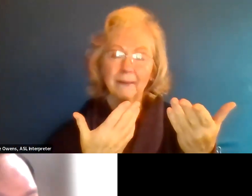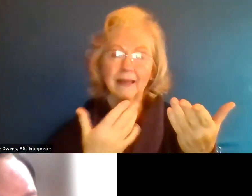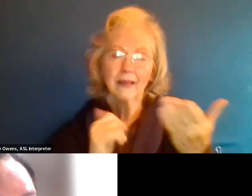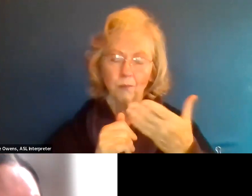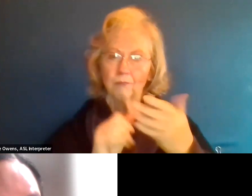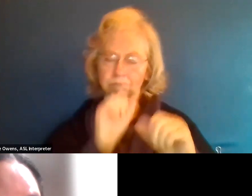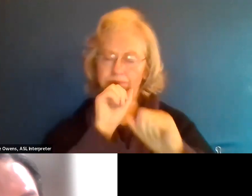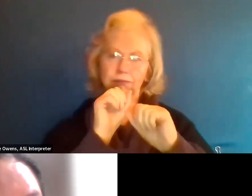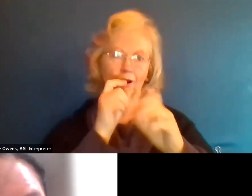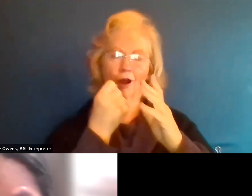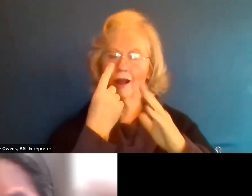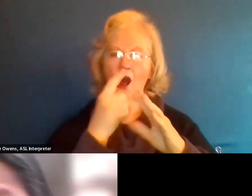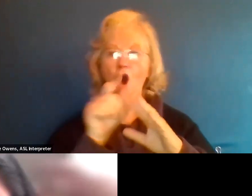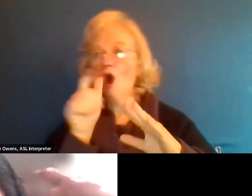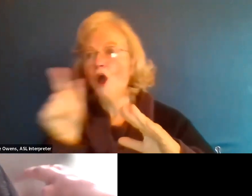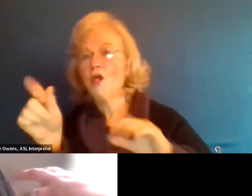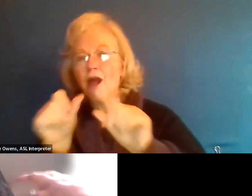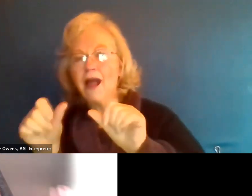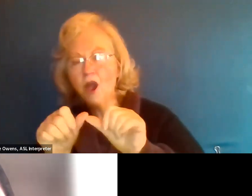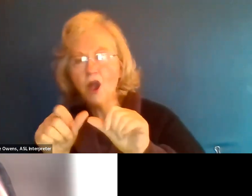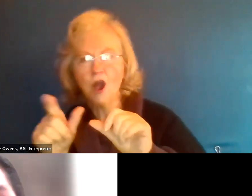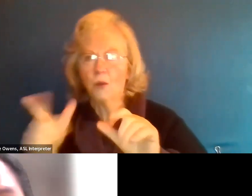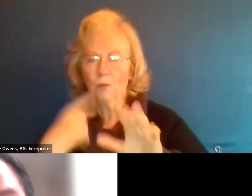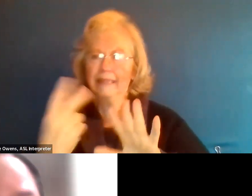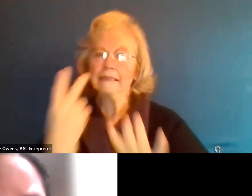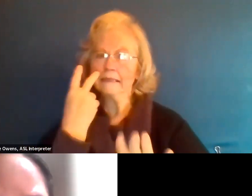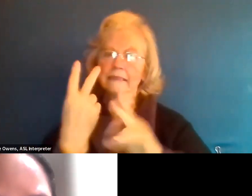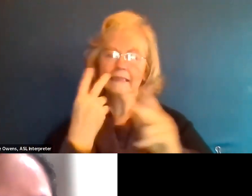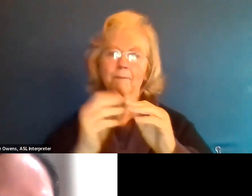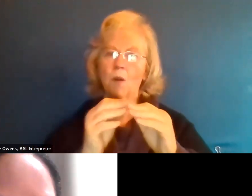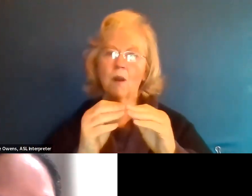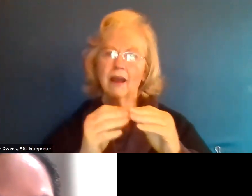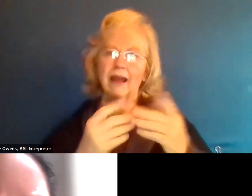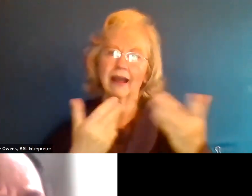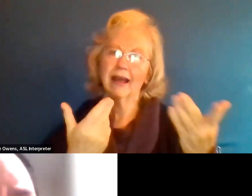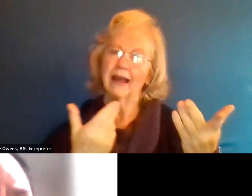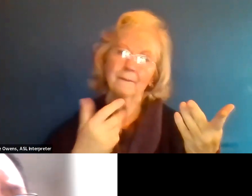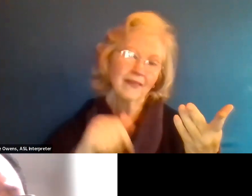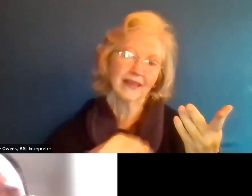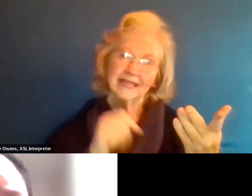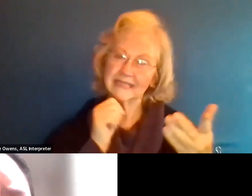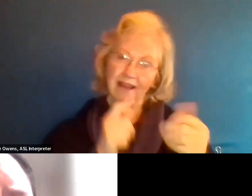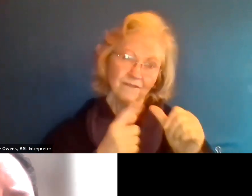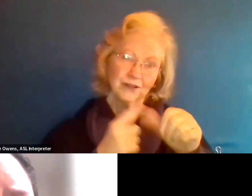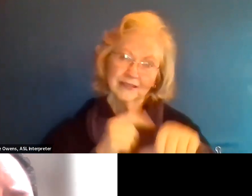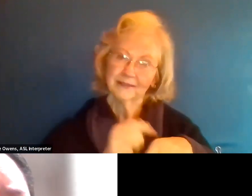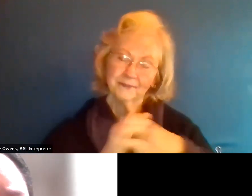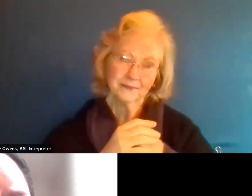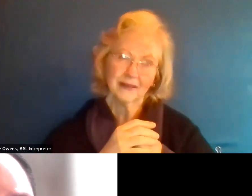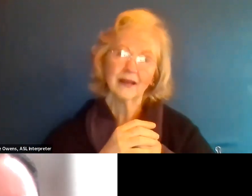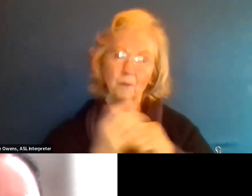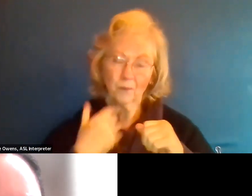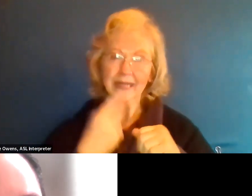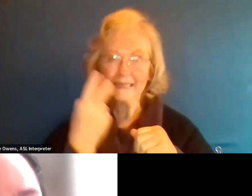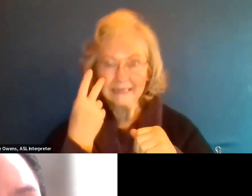In different academia, it's coming a little bit more like, ooh, it's in my face a little bit more. But this isn't the first time folks go, oh, there's some inequities